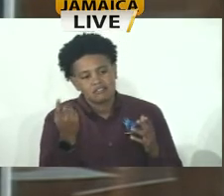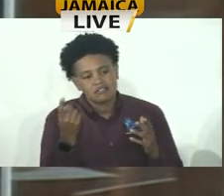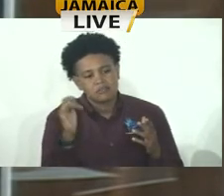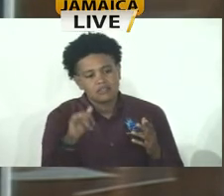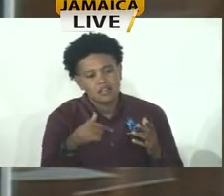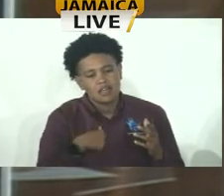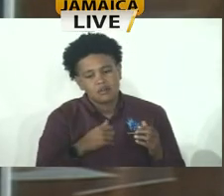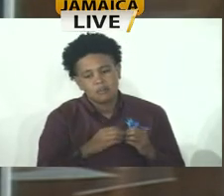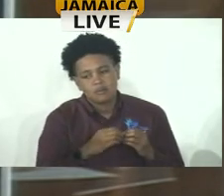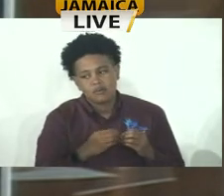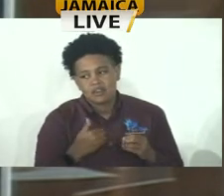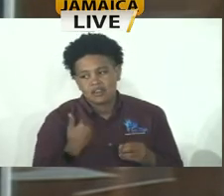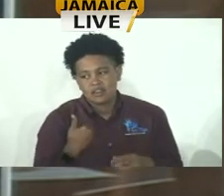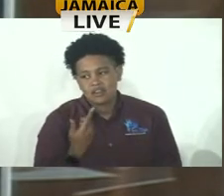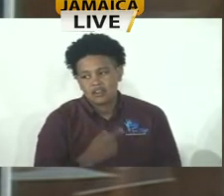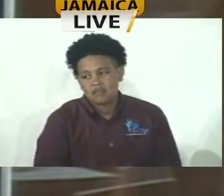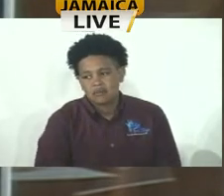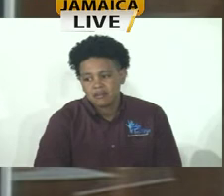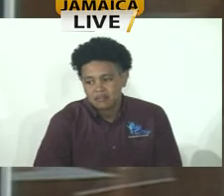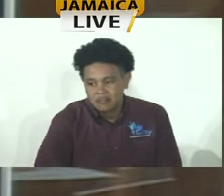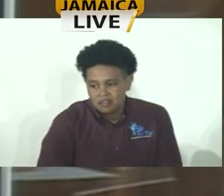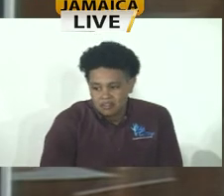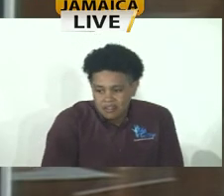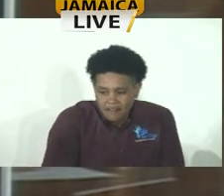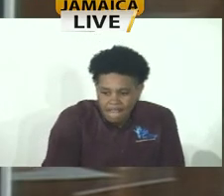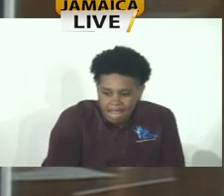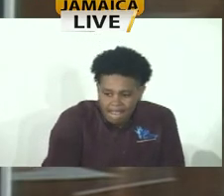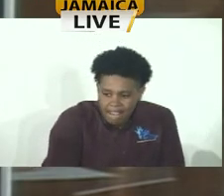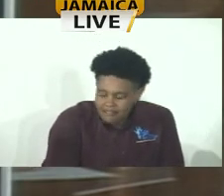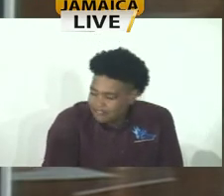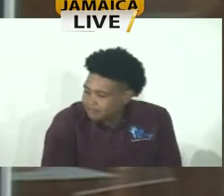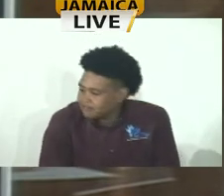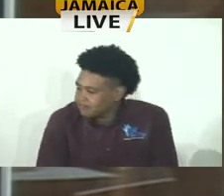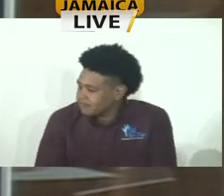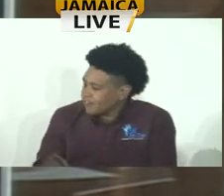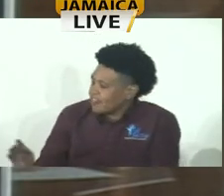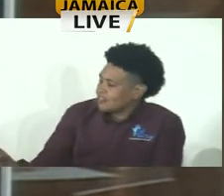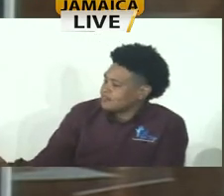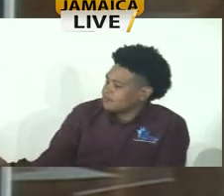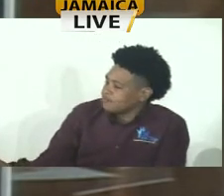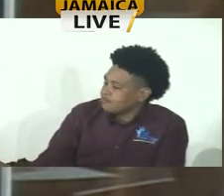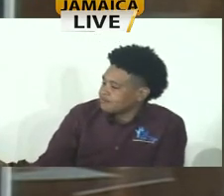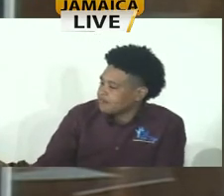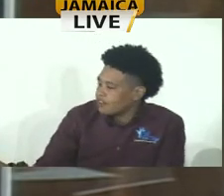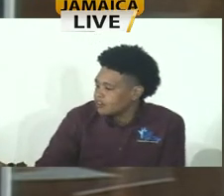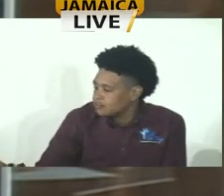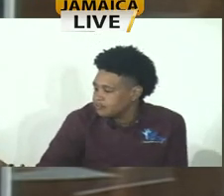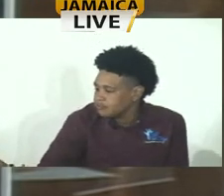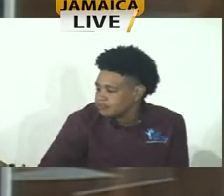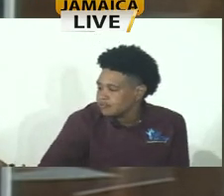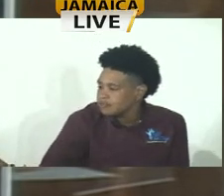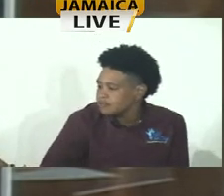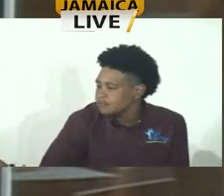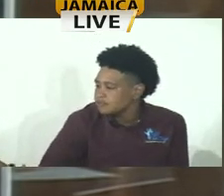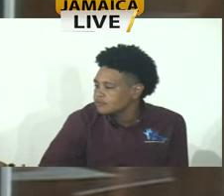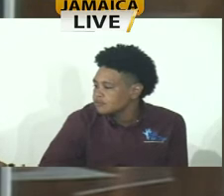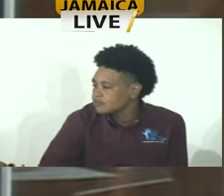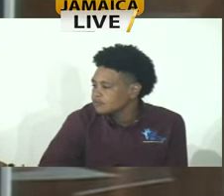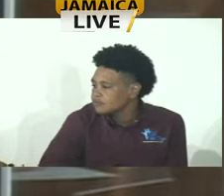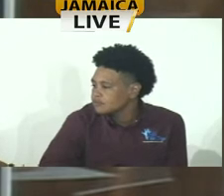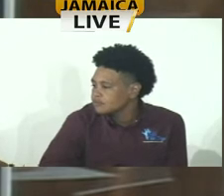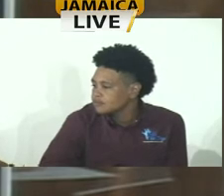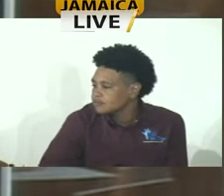that and um you know with the gathering limits remaining intact for the time being